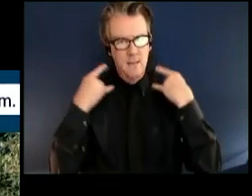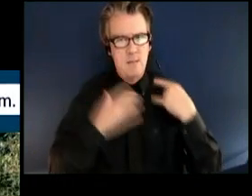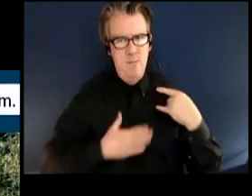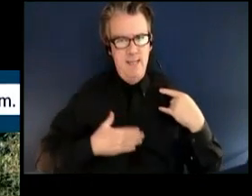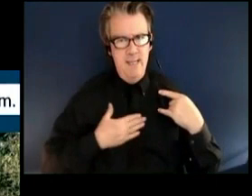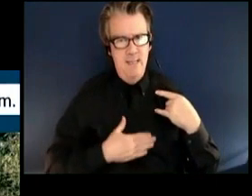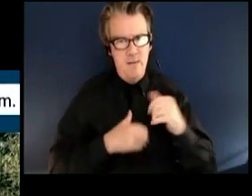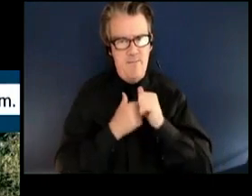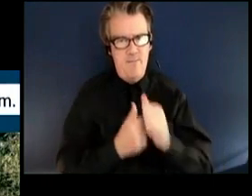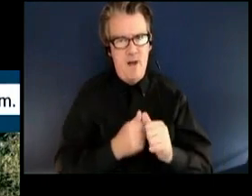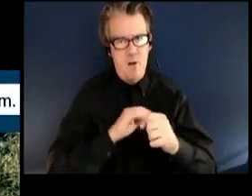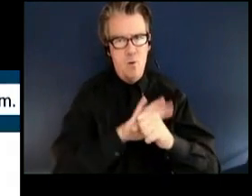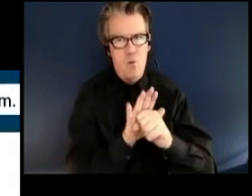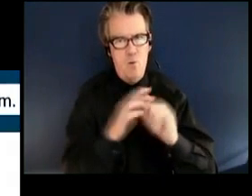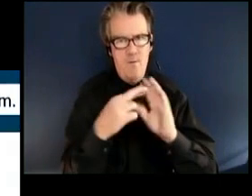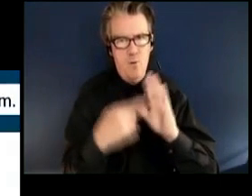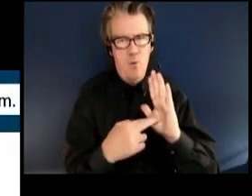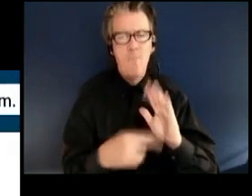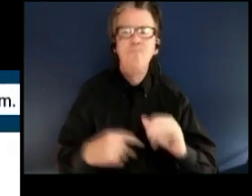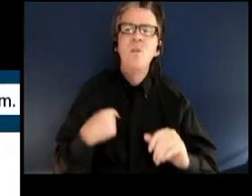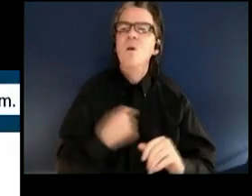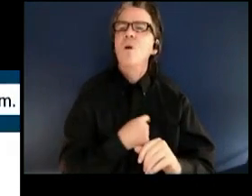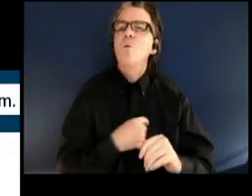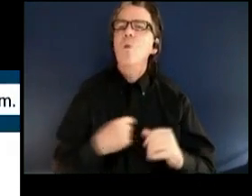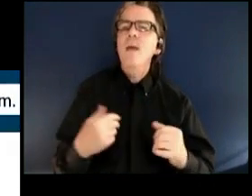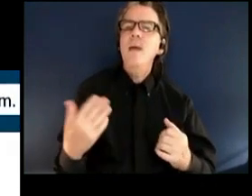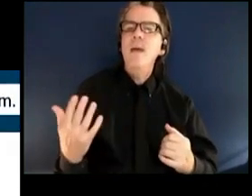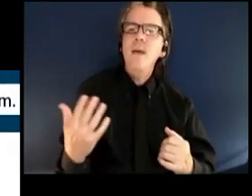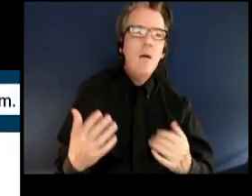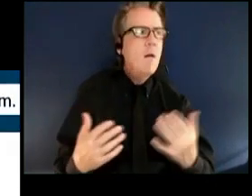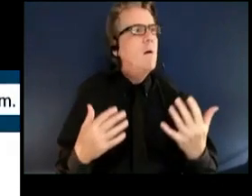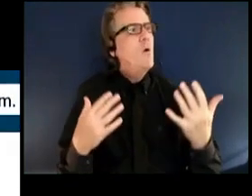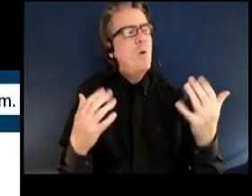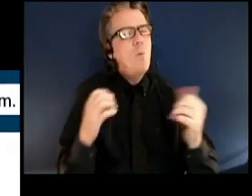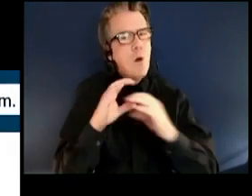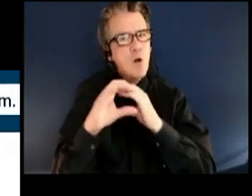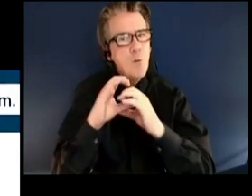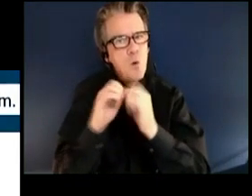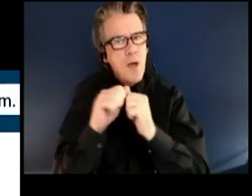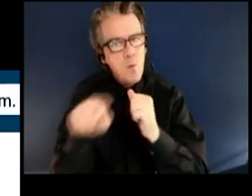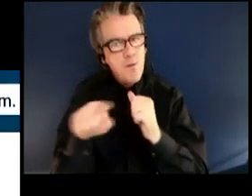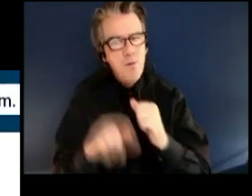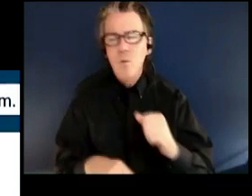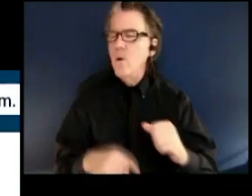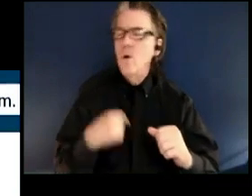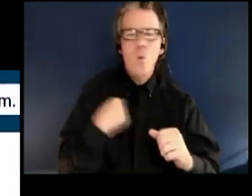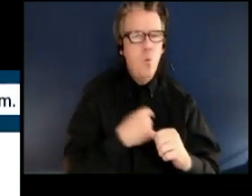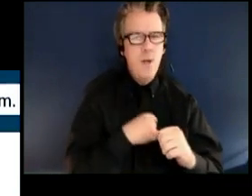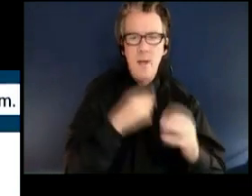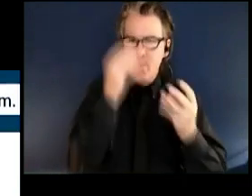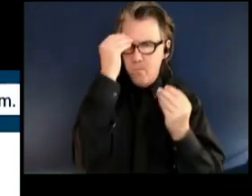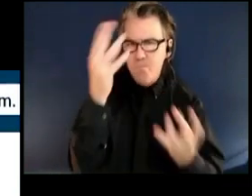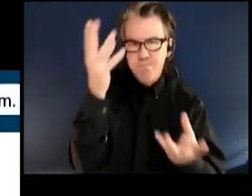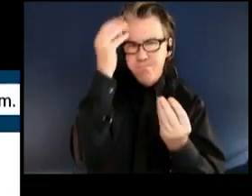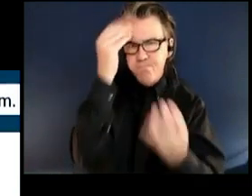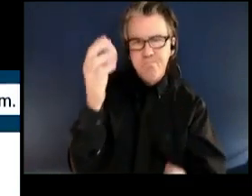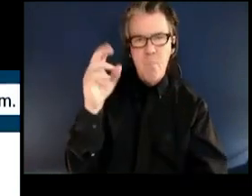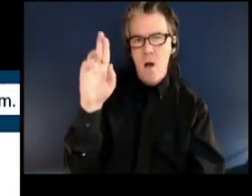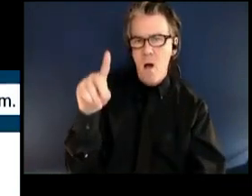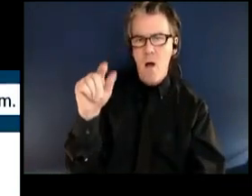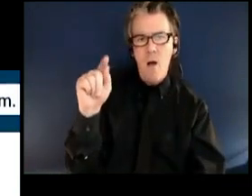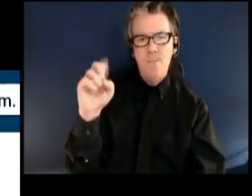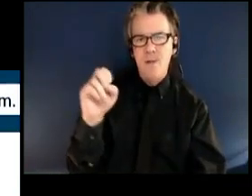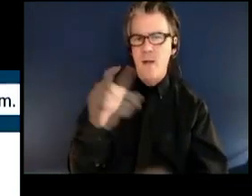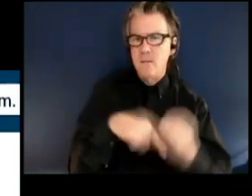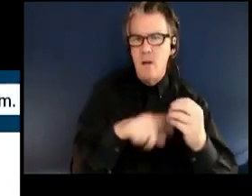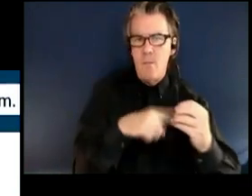from a communications perspective. We will continue to provide updates regarding the estimated time of restoration, and that will happen